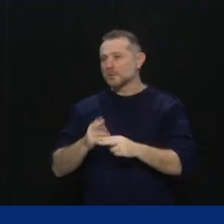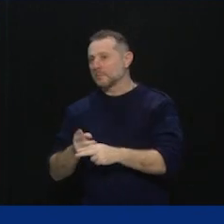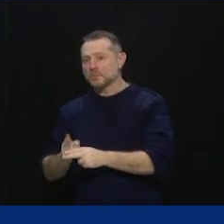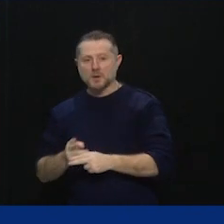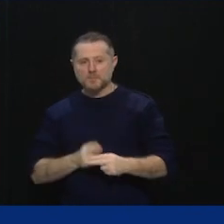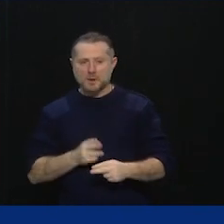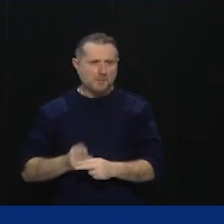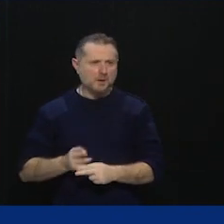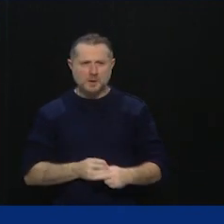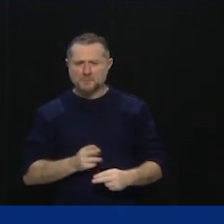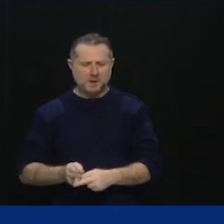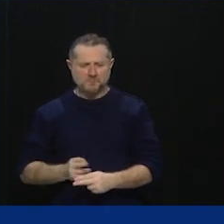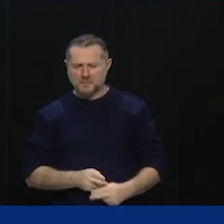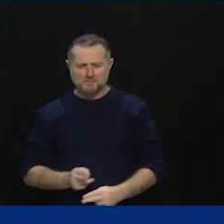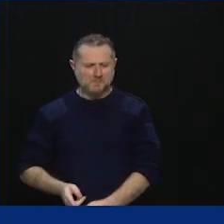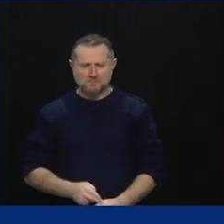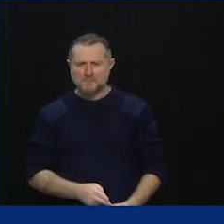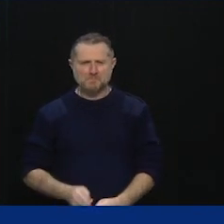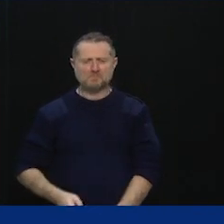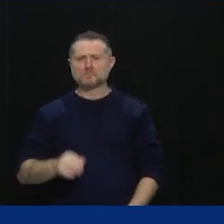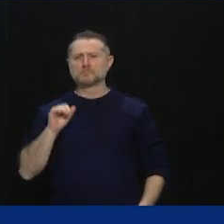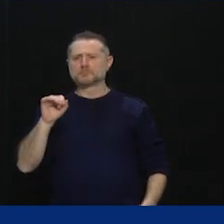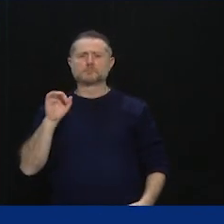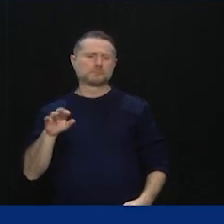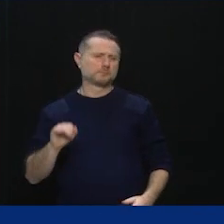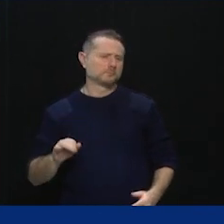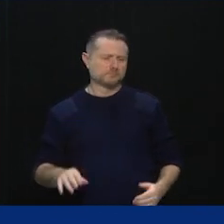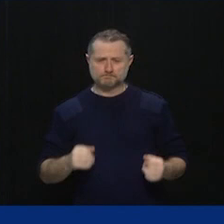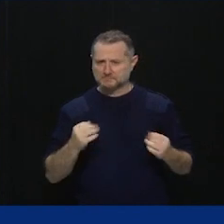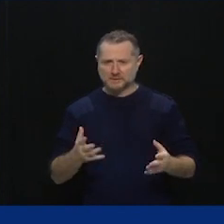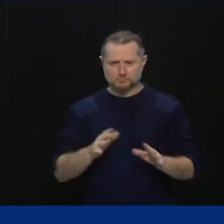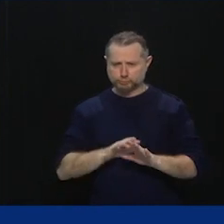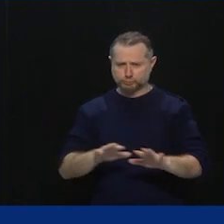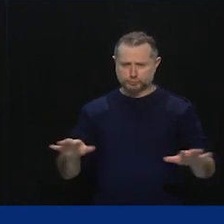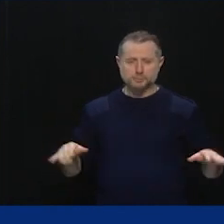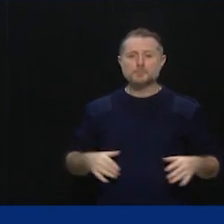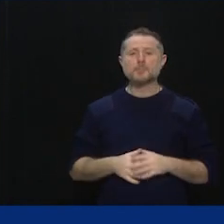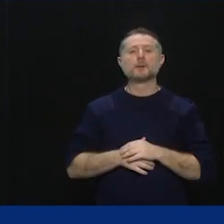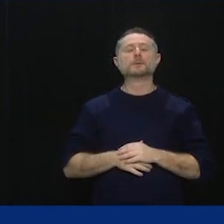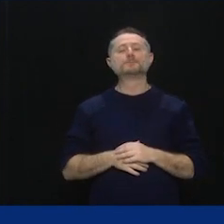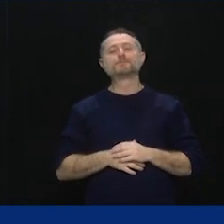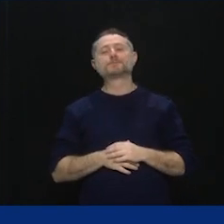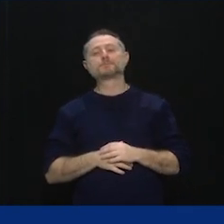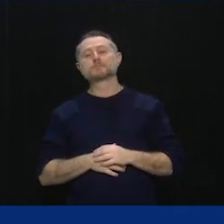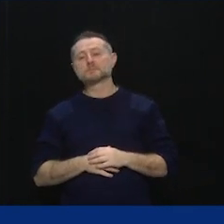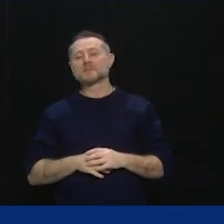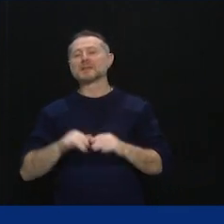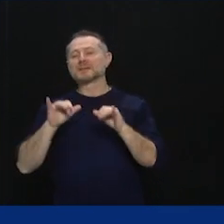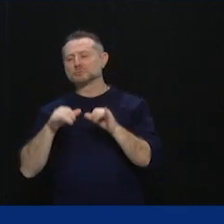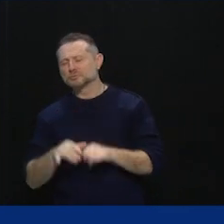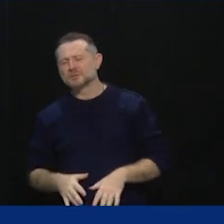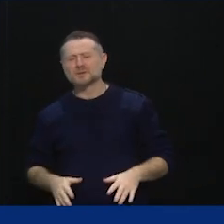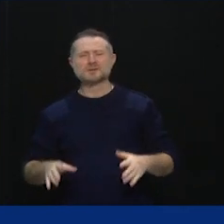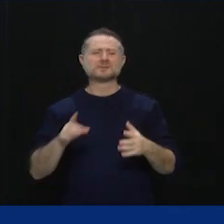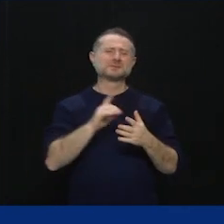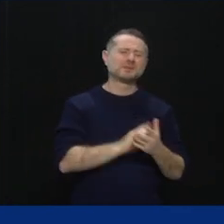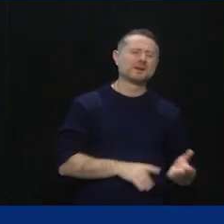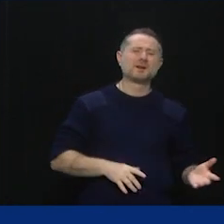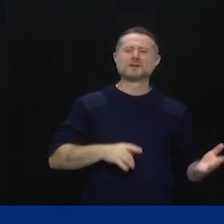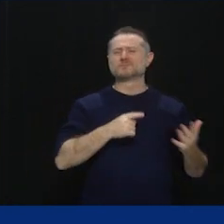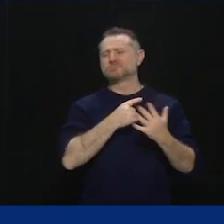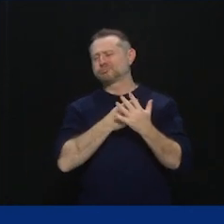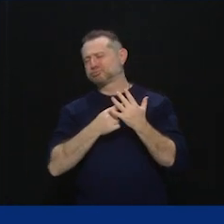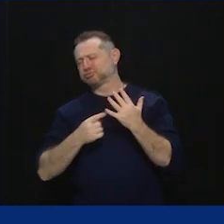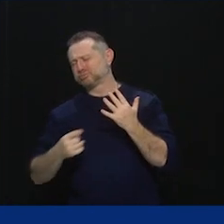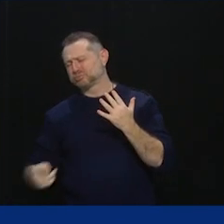Niles Bolton, H2M, VHB, BBV, RMS Engineering, Graylick, Joanne Bentavegna, Stuart